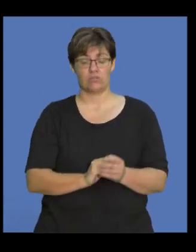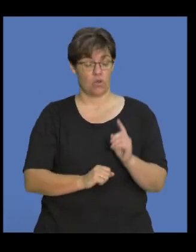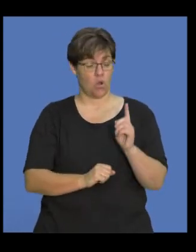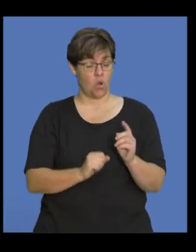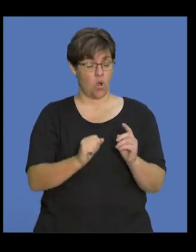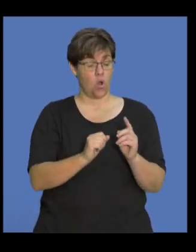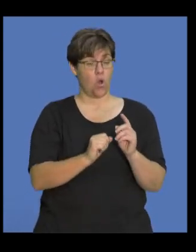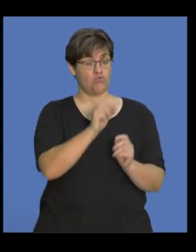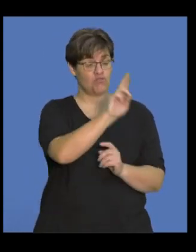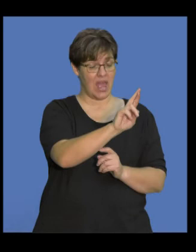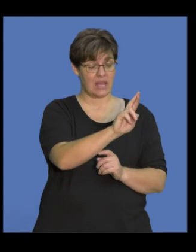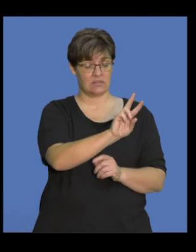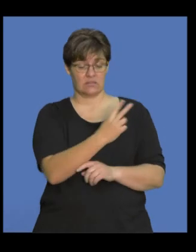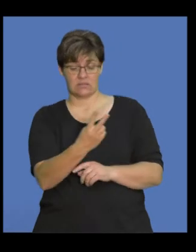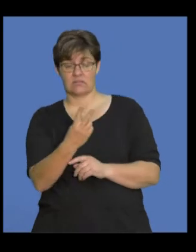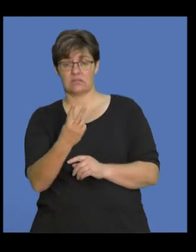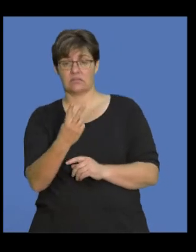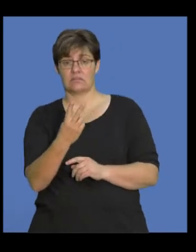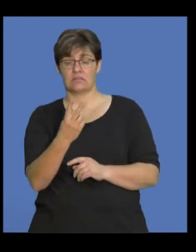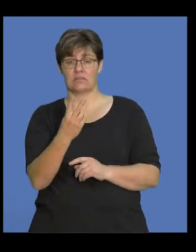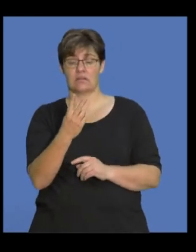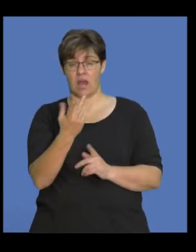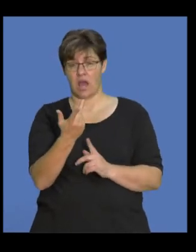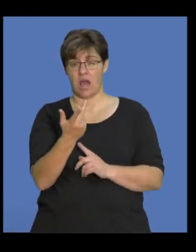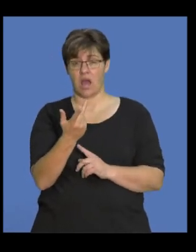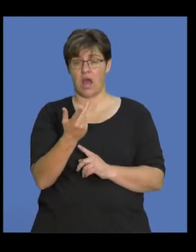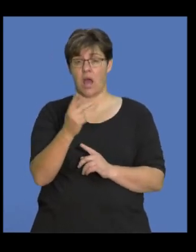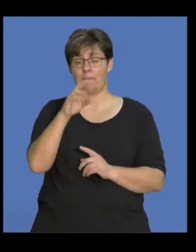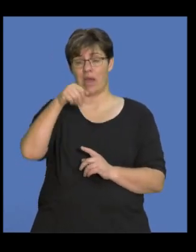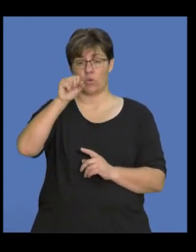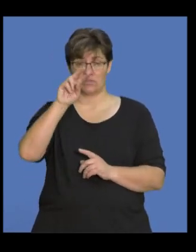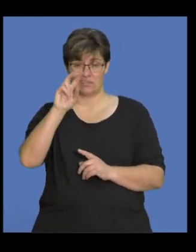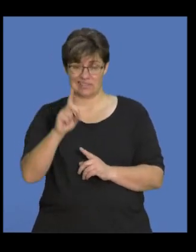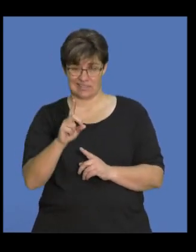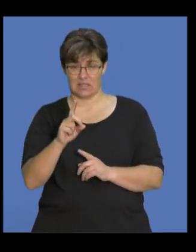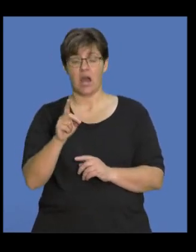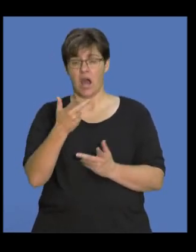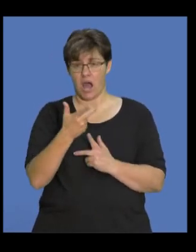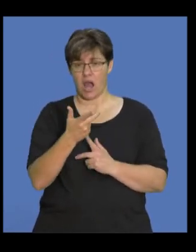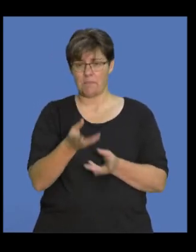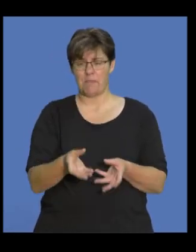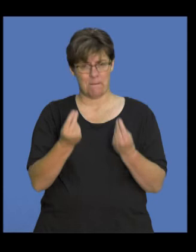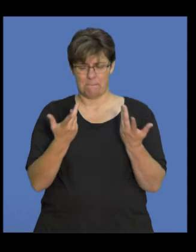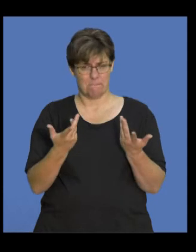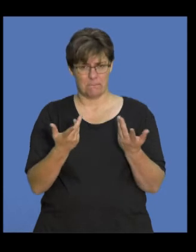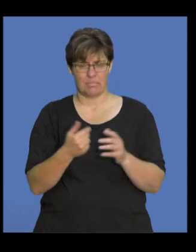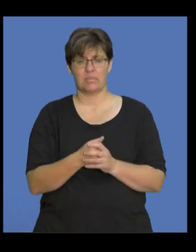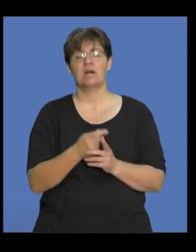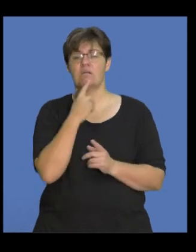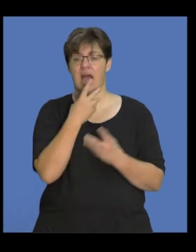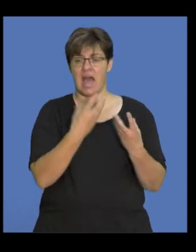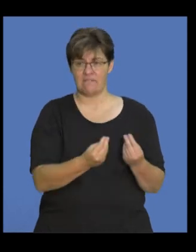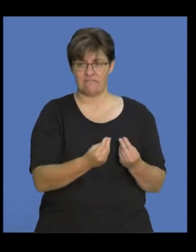pound exchange rate is 18 rands and 50 cents to the British pound. She